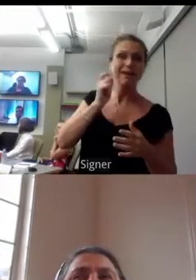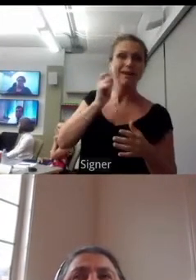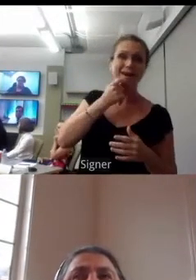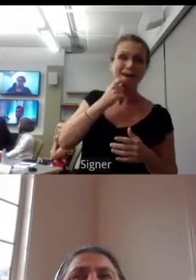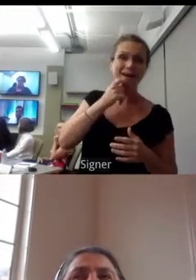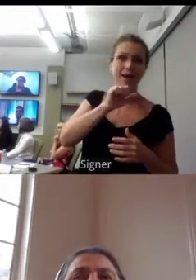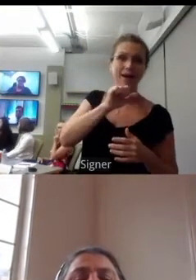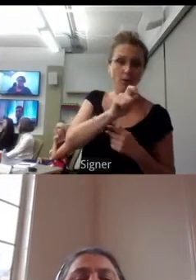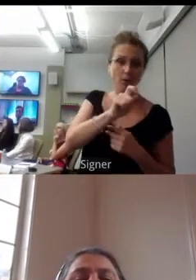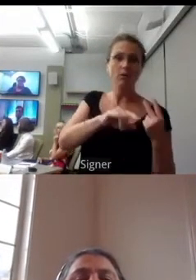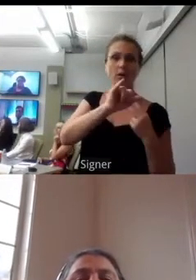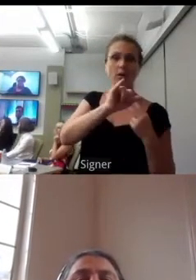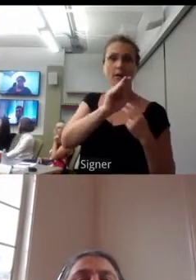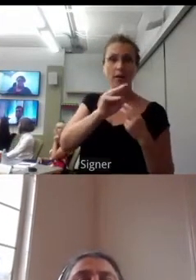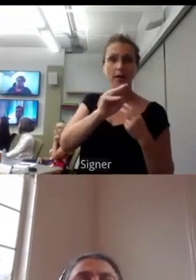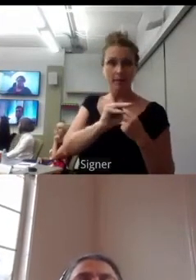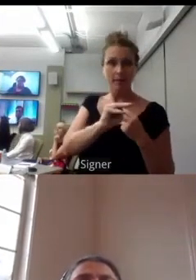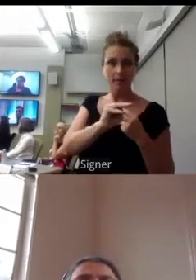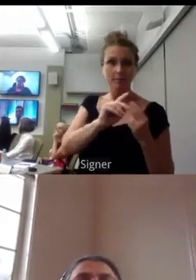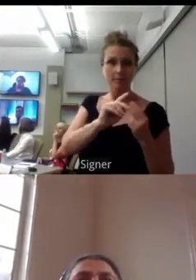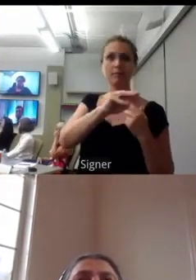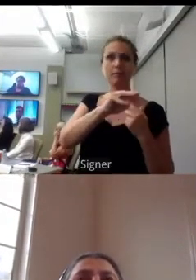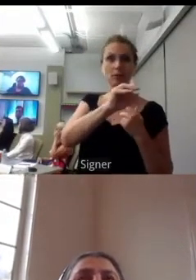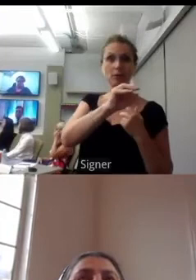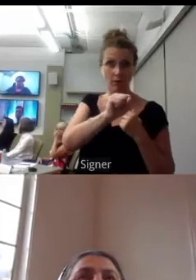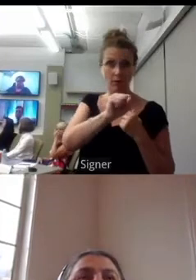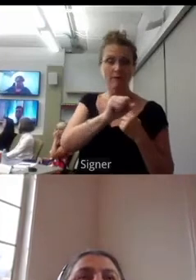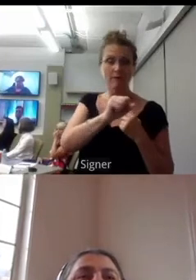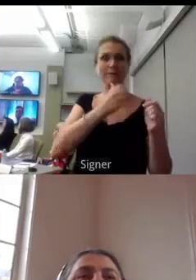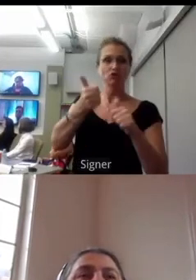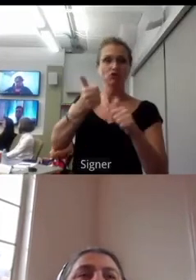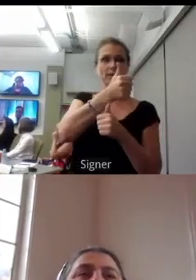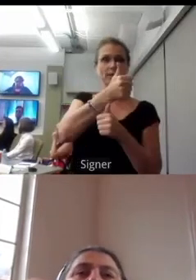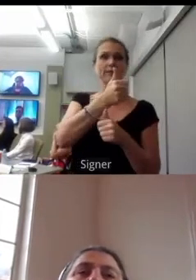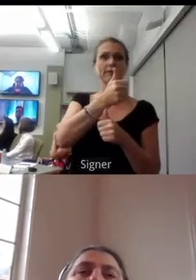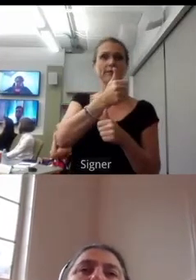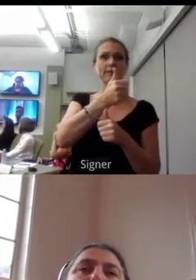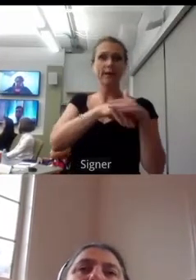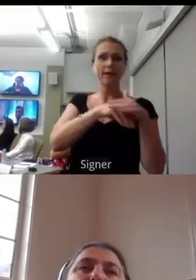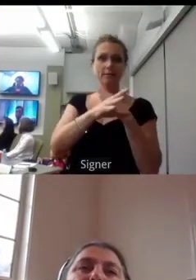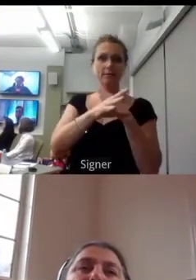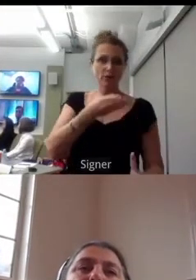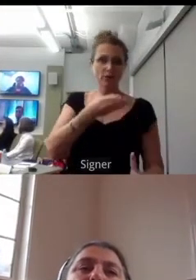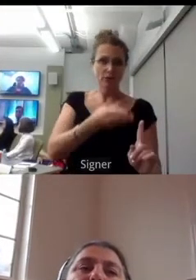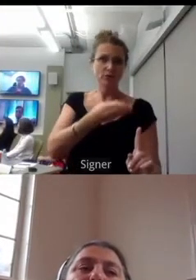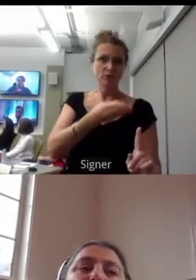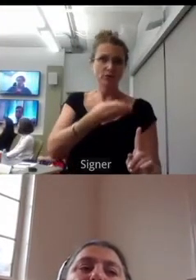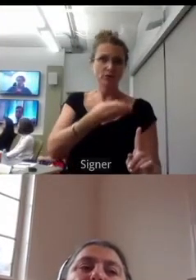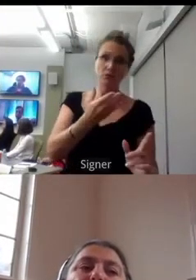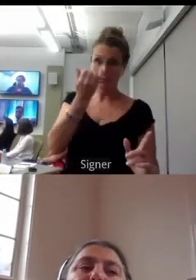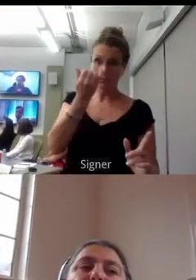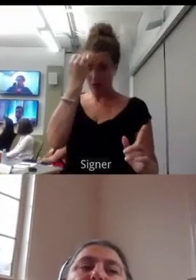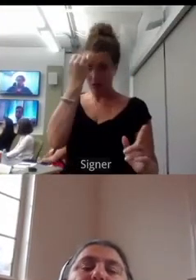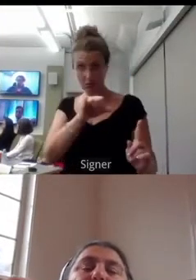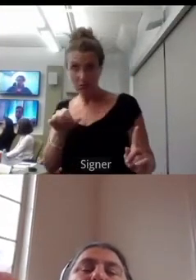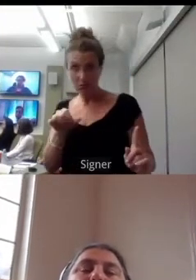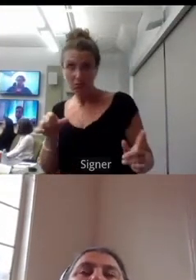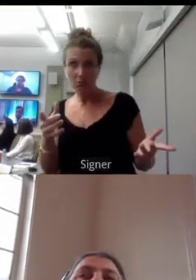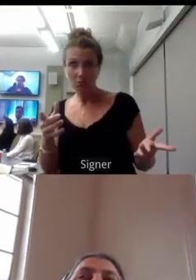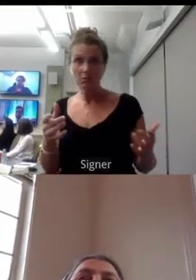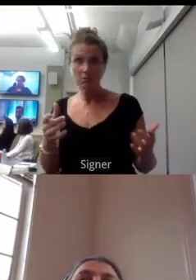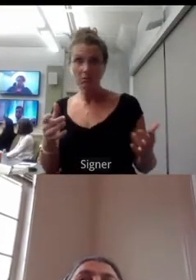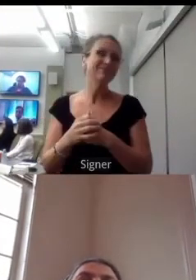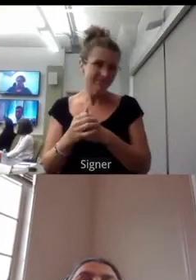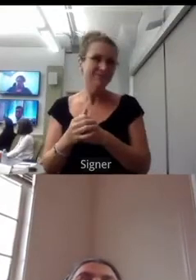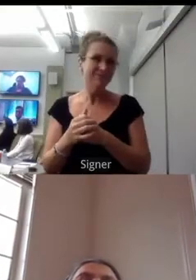chief accessibility officer. Ontario doesn't have anything equivalent to that at that level. And those we just felt